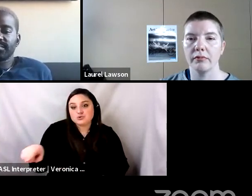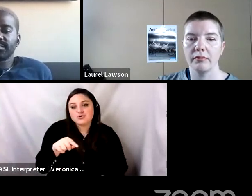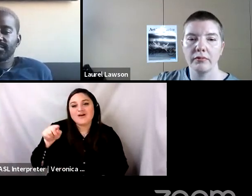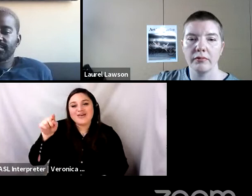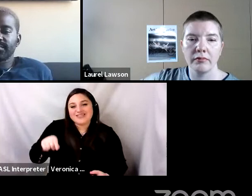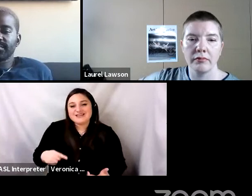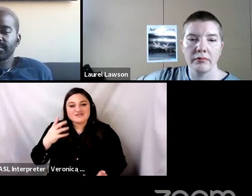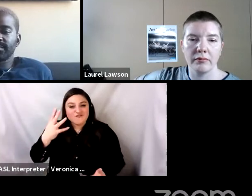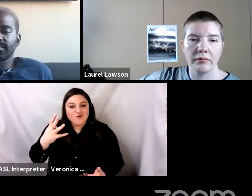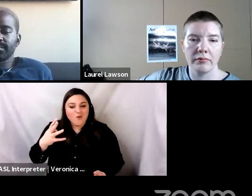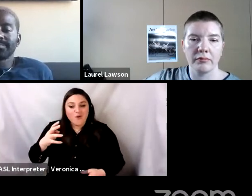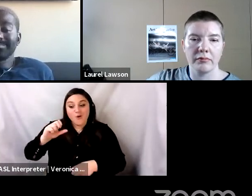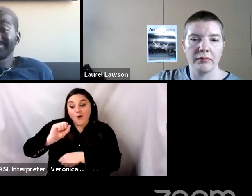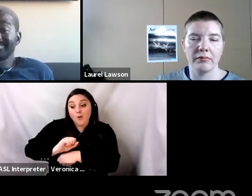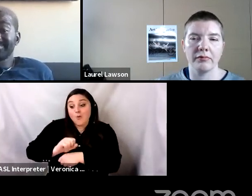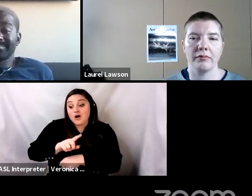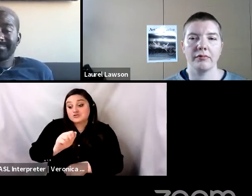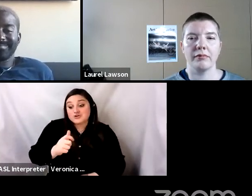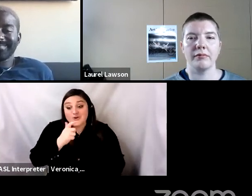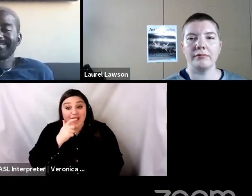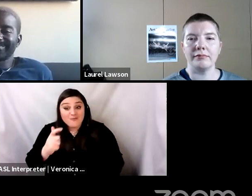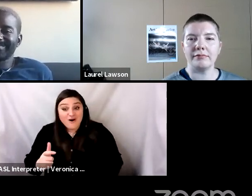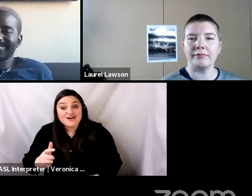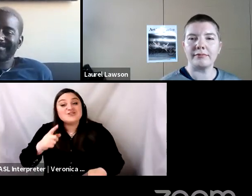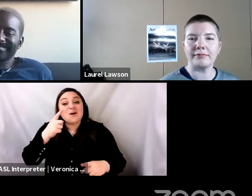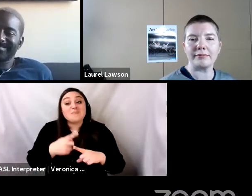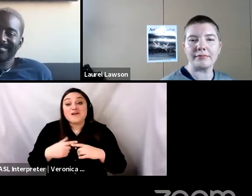yeah, I can go next. Oh, and it's on the chat.